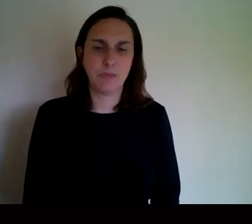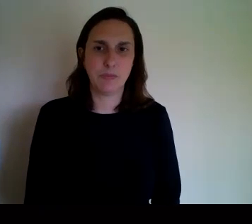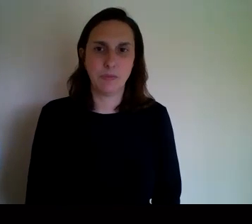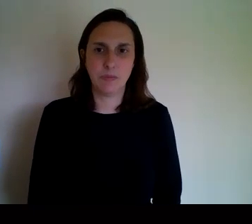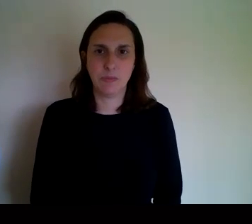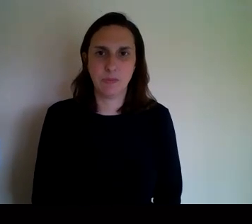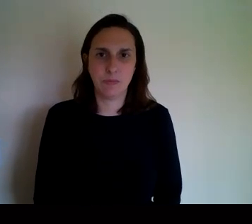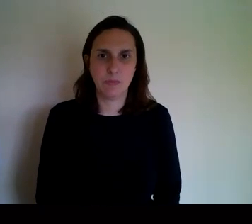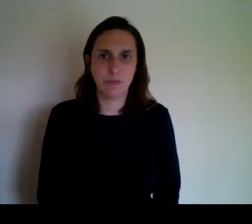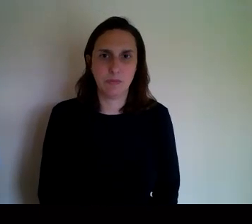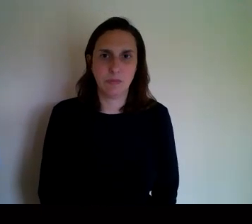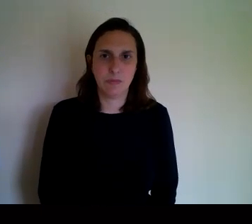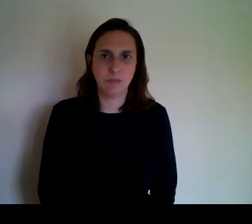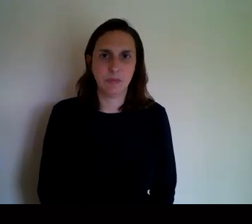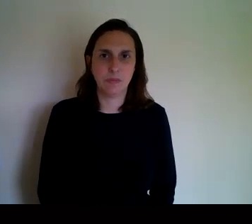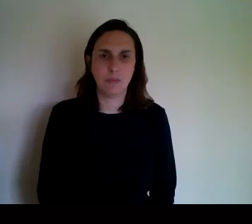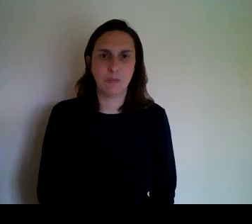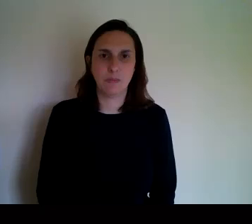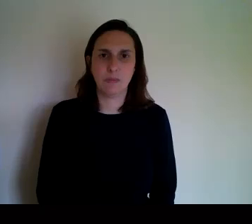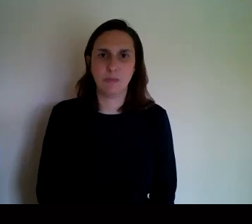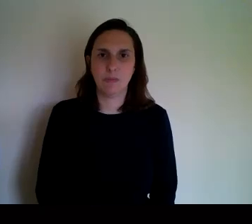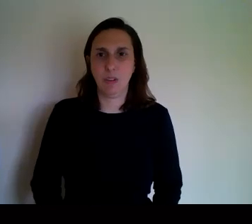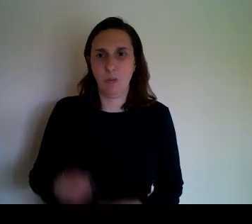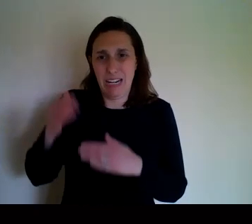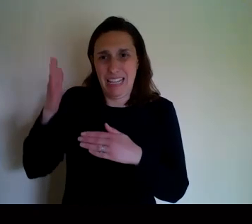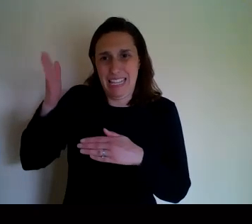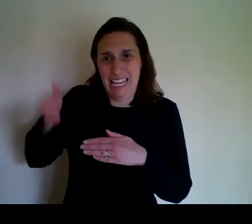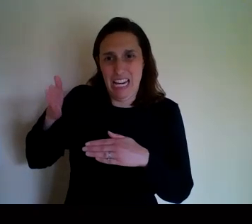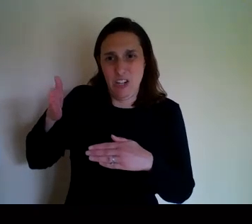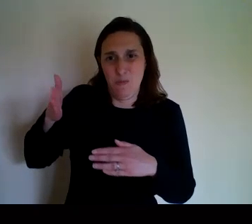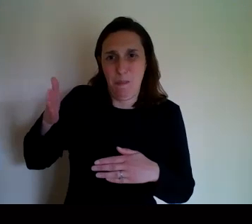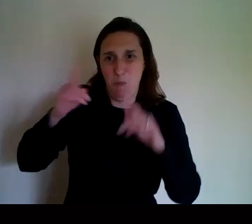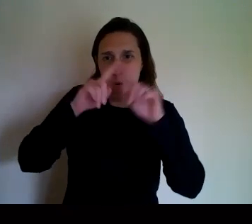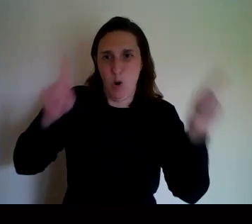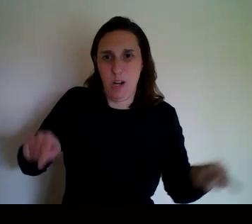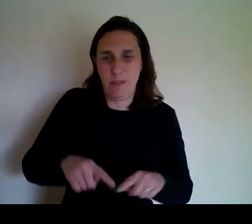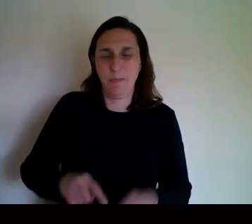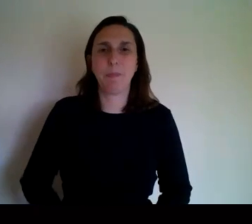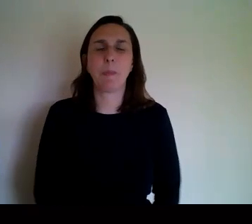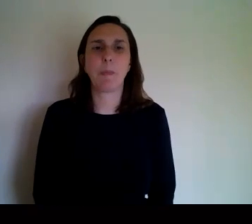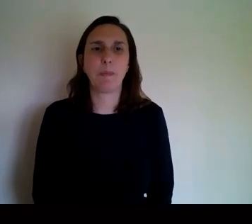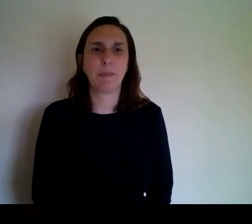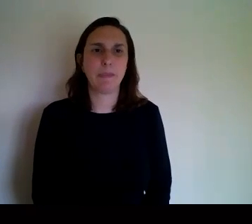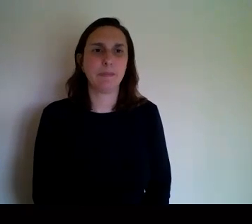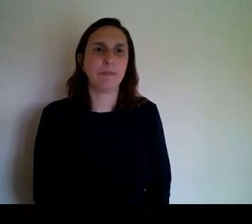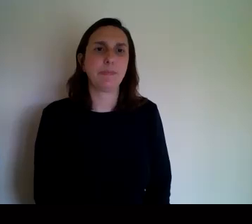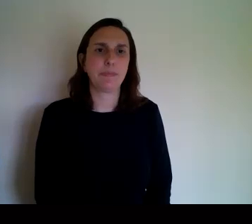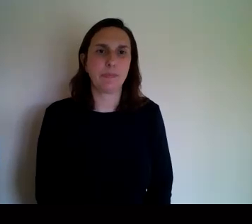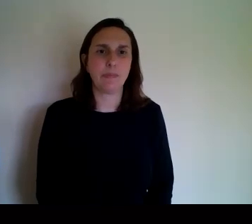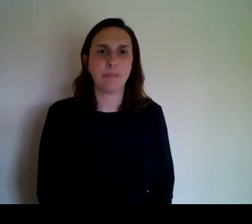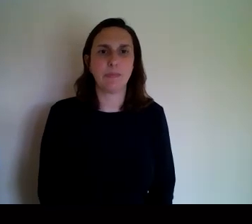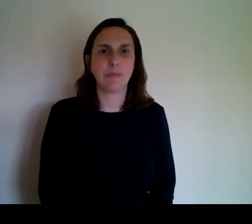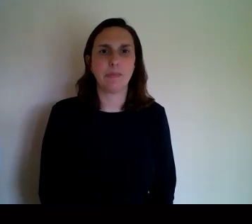Negative 6b. Right on the edge of my board there. All right, I'm going to propagate this number through. This is where